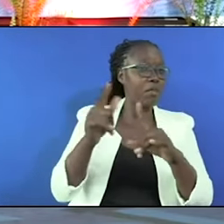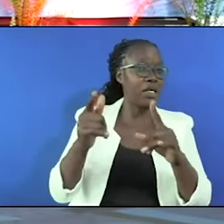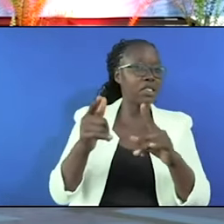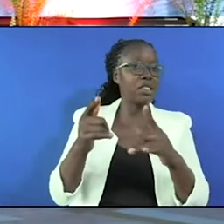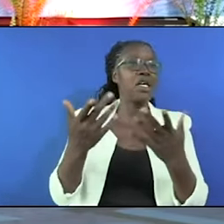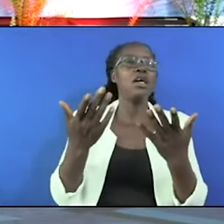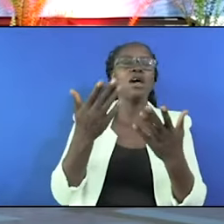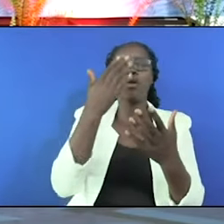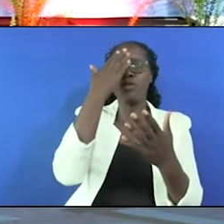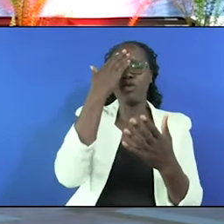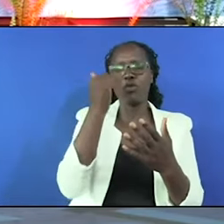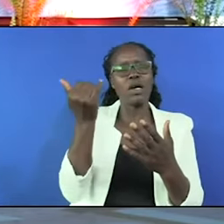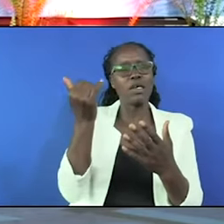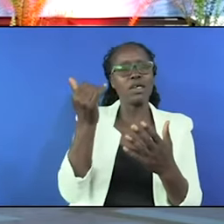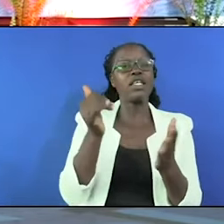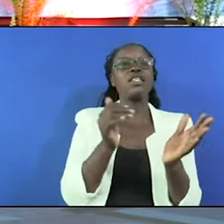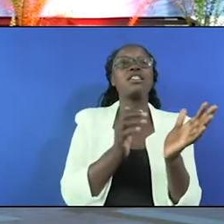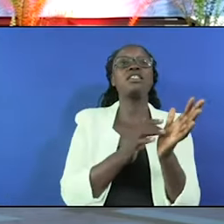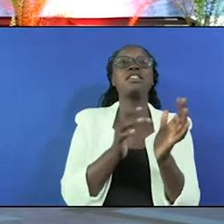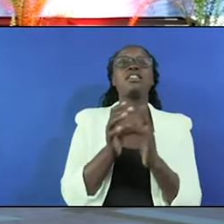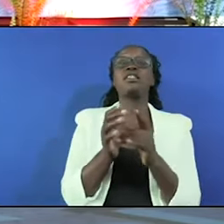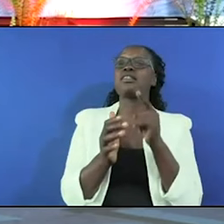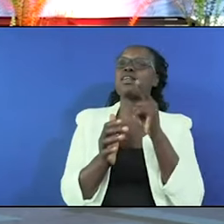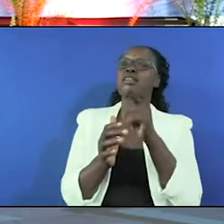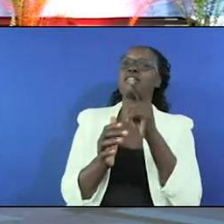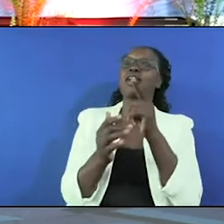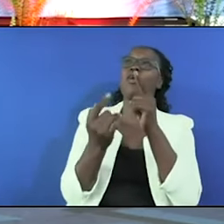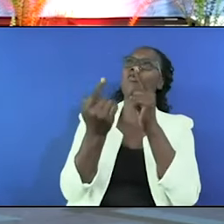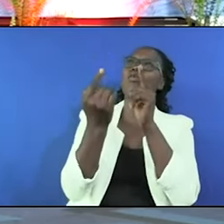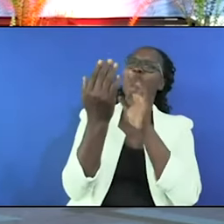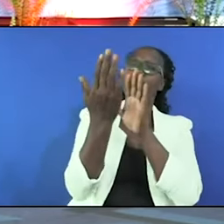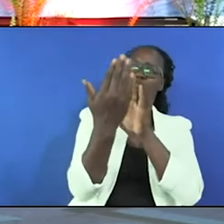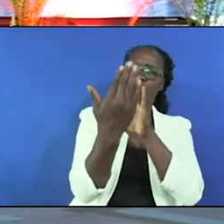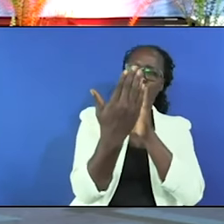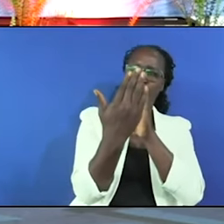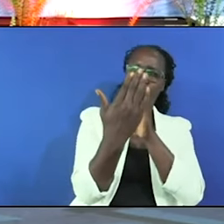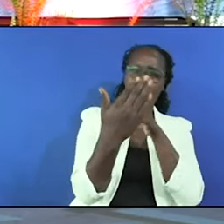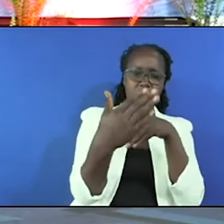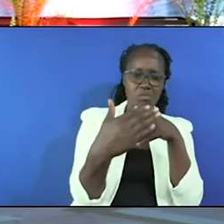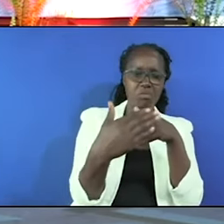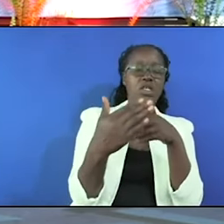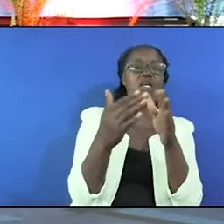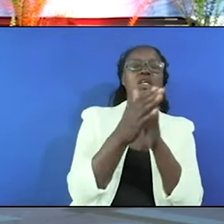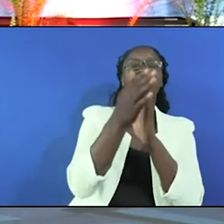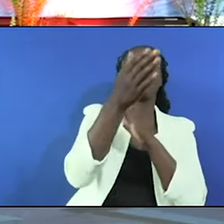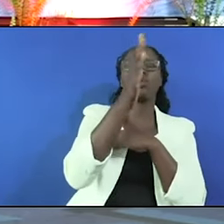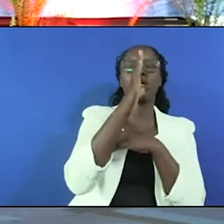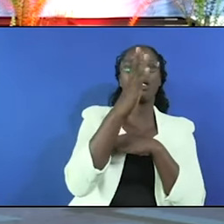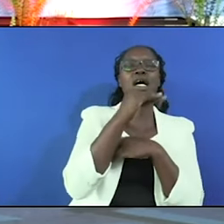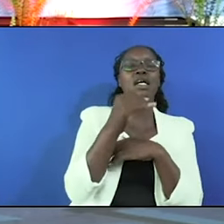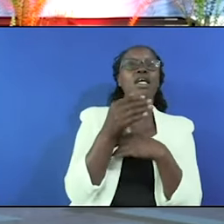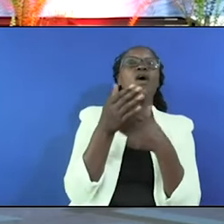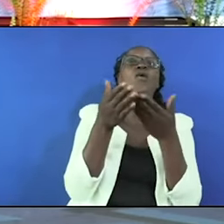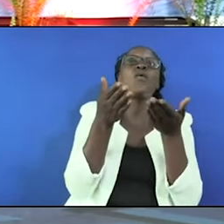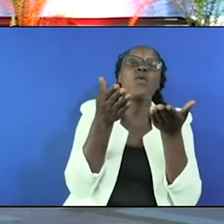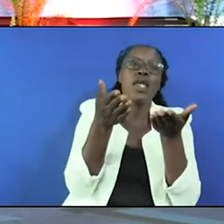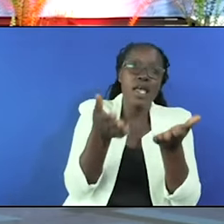of Jesus, we have been brought near to God. And we are